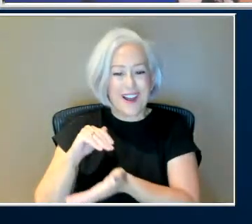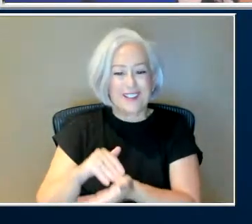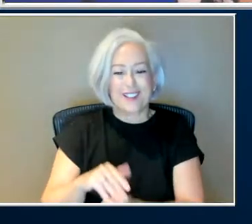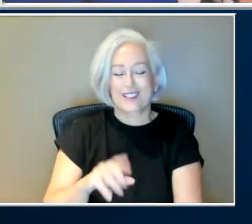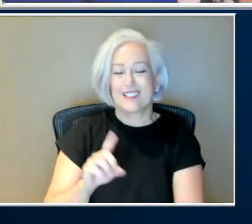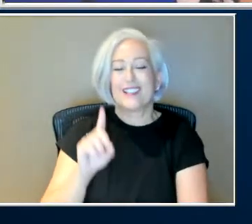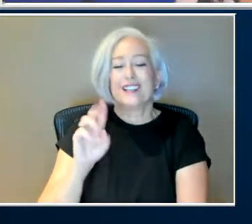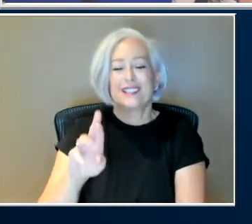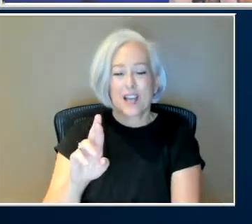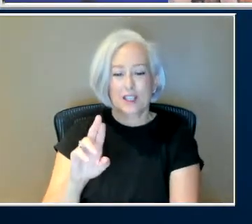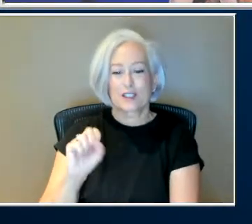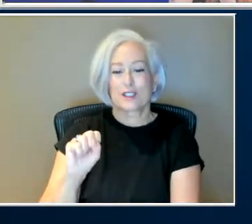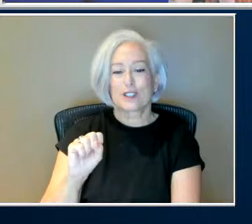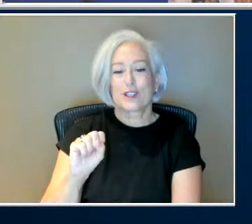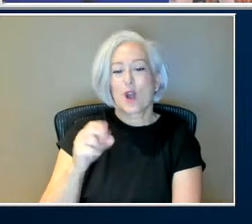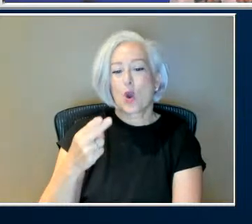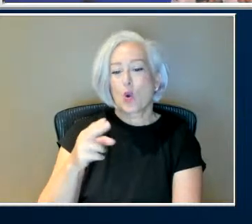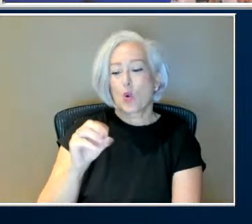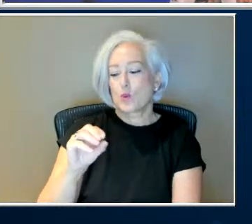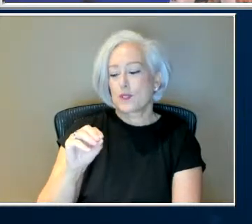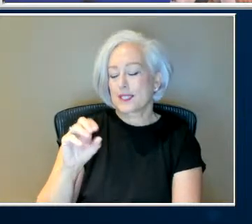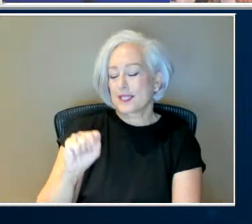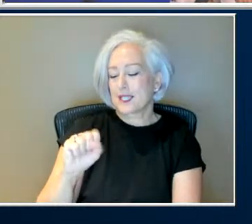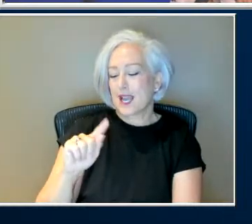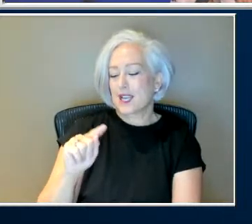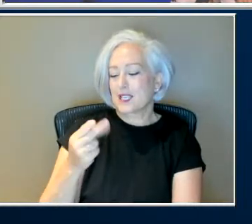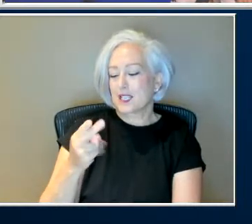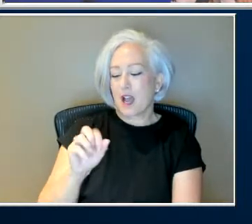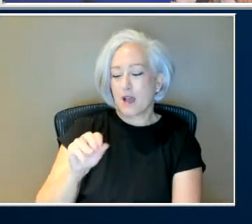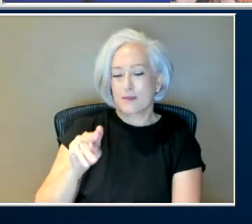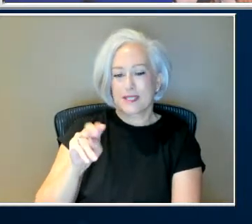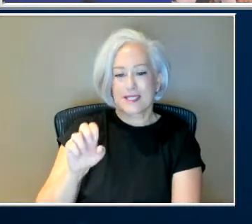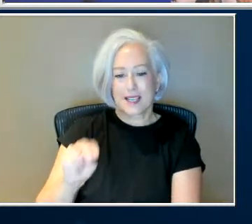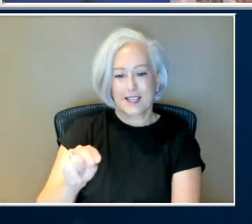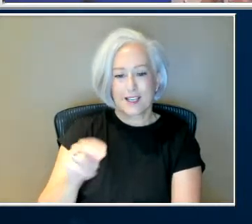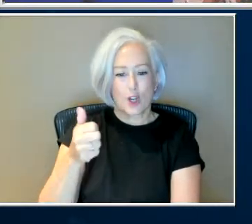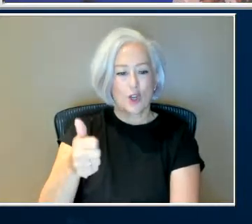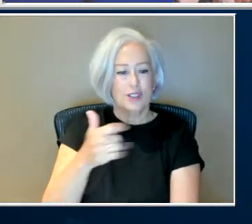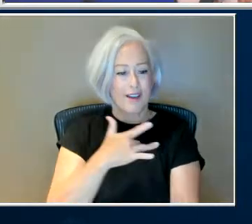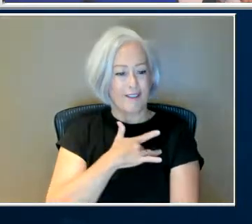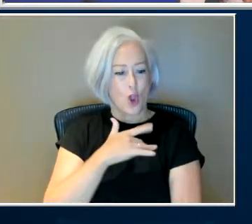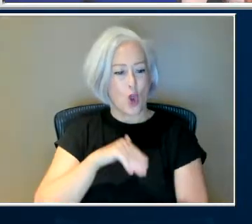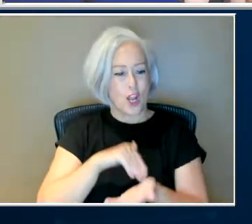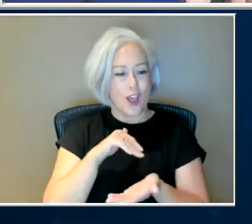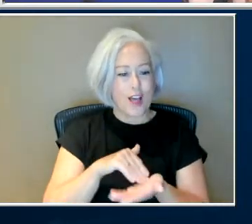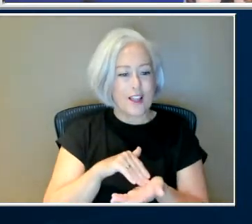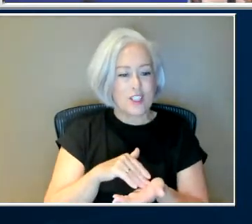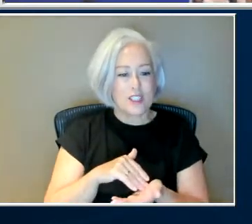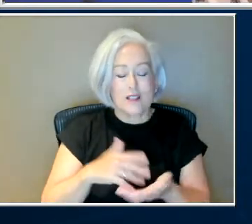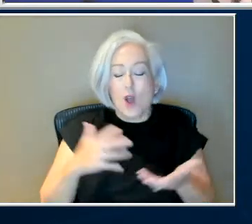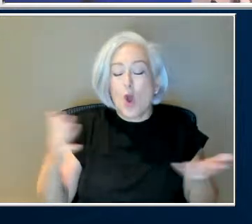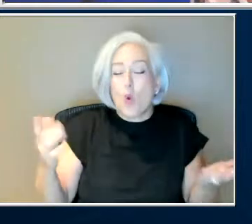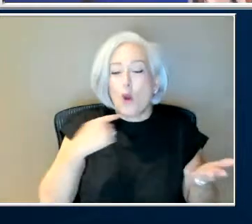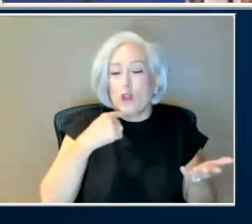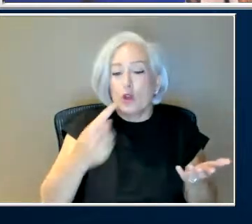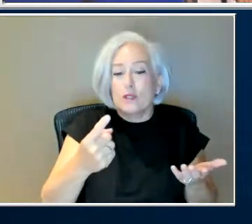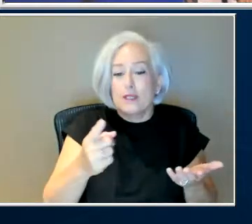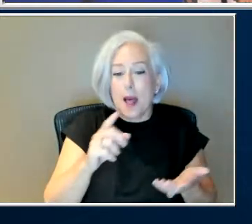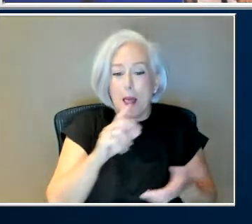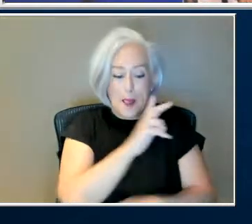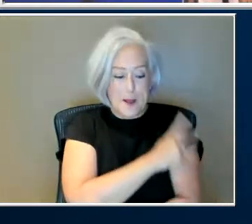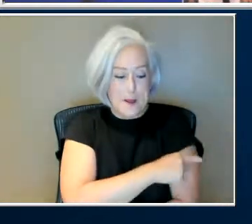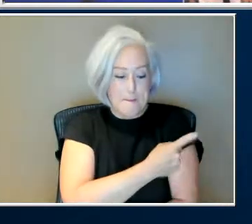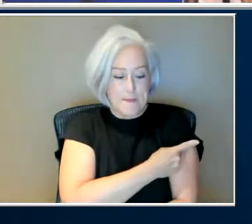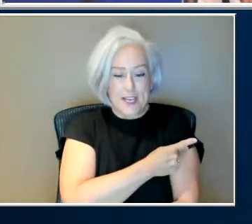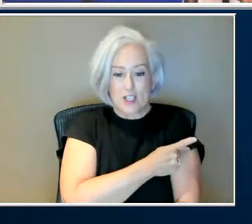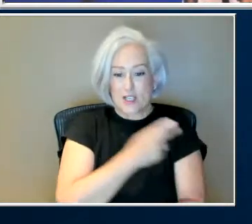Hoos-Thompson. Dr. Hoos-Thompson, what do you say to patients who are out in the heat, it's summertime, and who might be on some of these